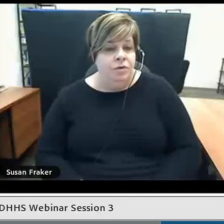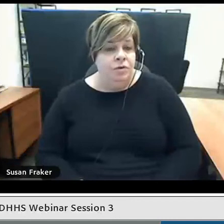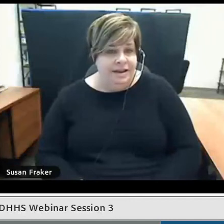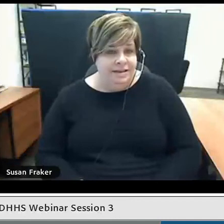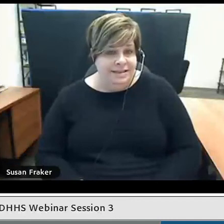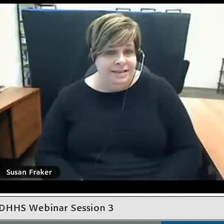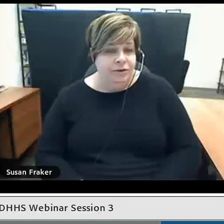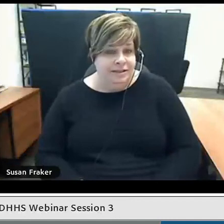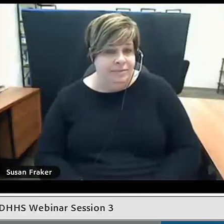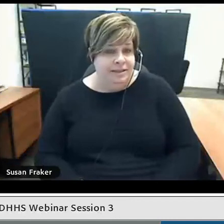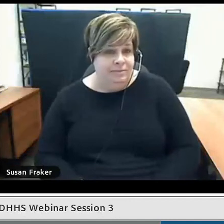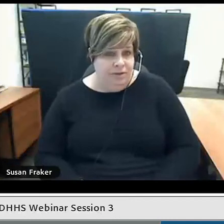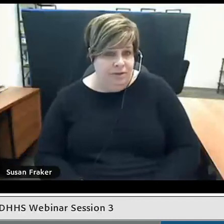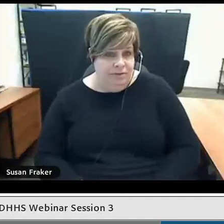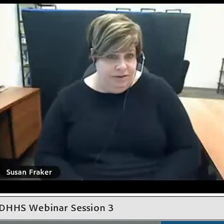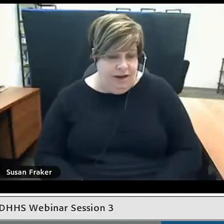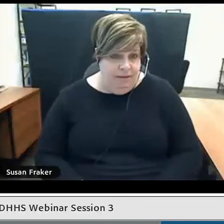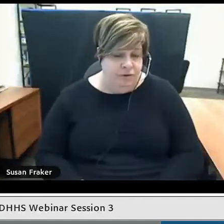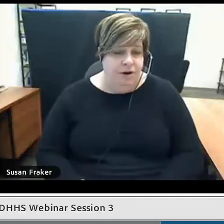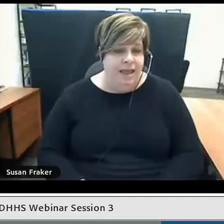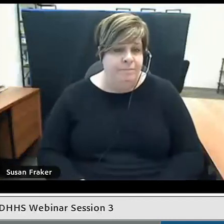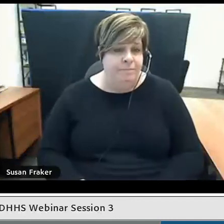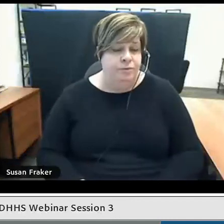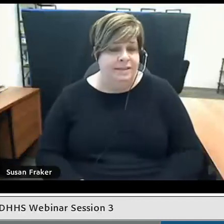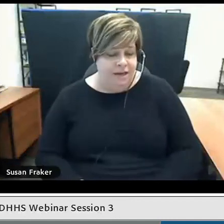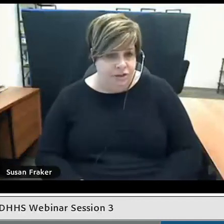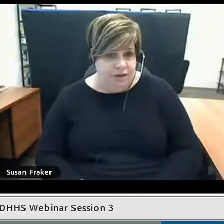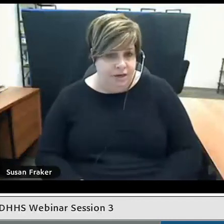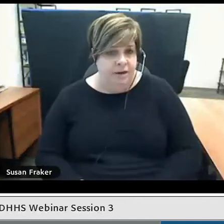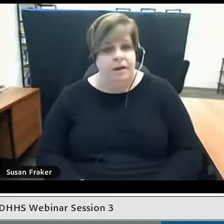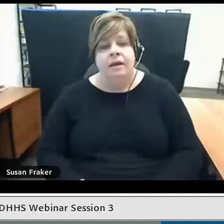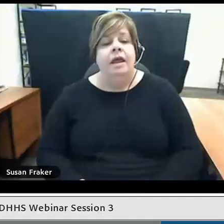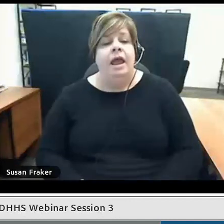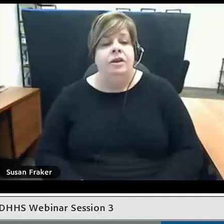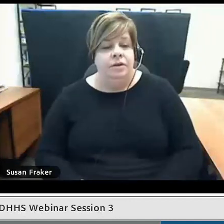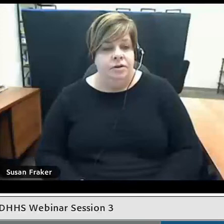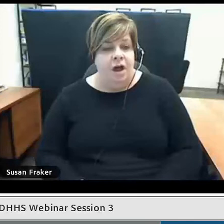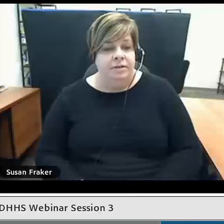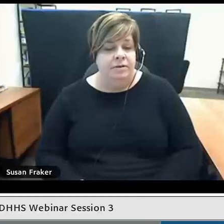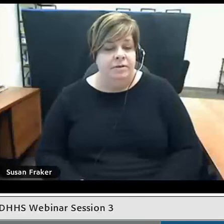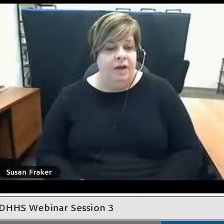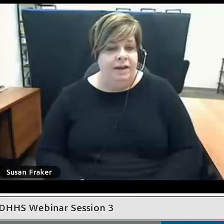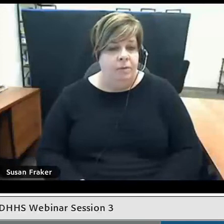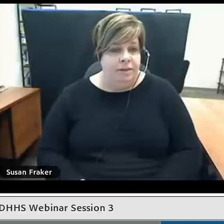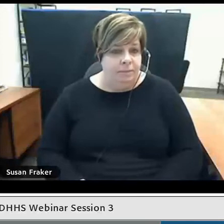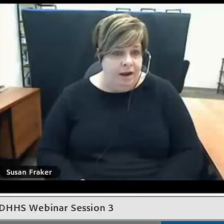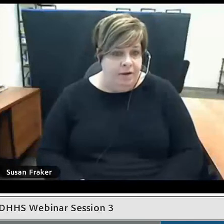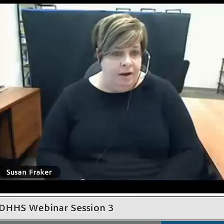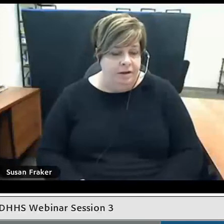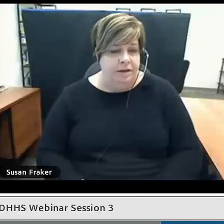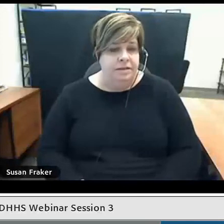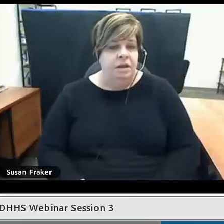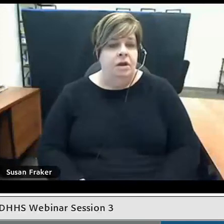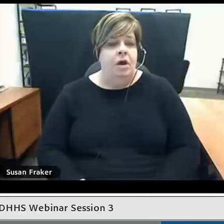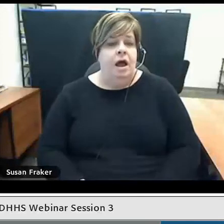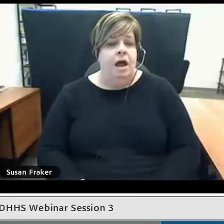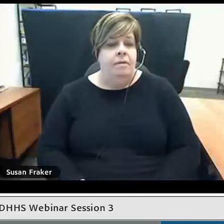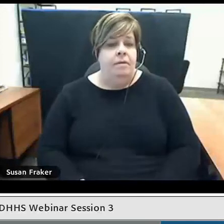You won't know that until you get to meet them for the first time during that pre-session. And you can talk with them to find out what their background